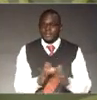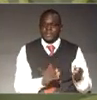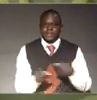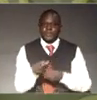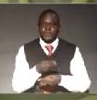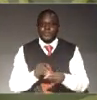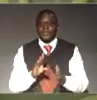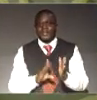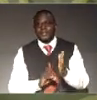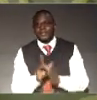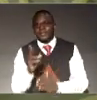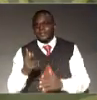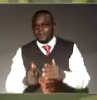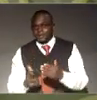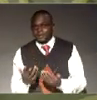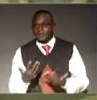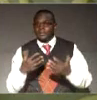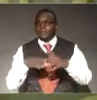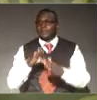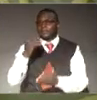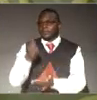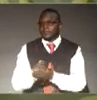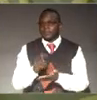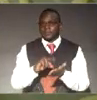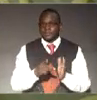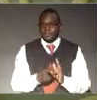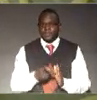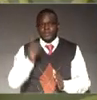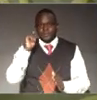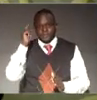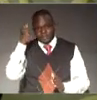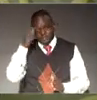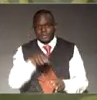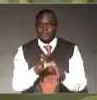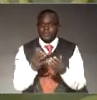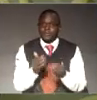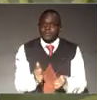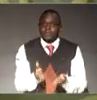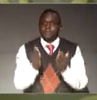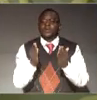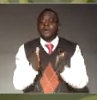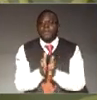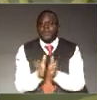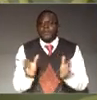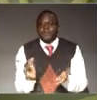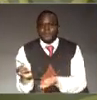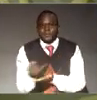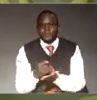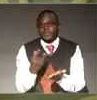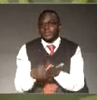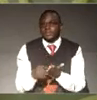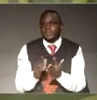Development has launched an integrated bank of projects. Now, government expects to improve public investment in Uganda through